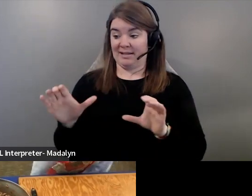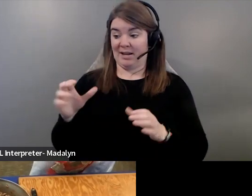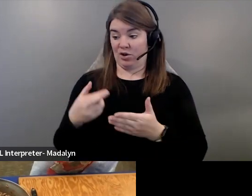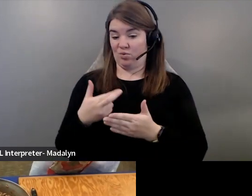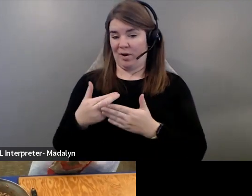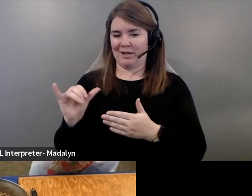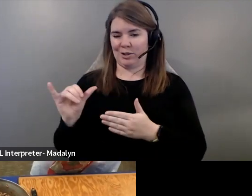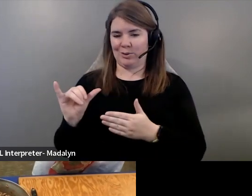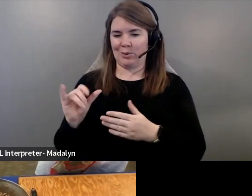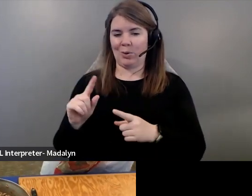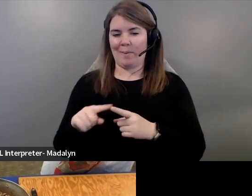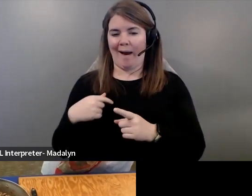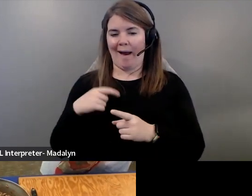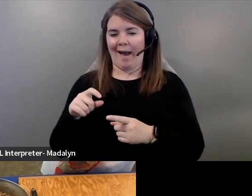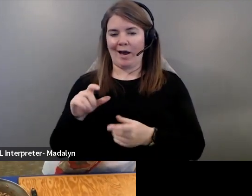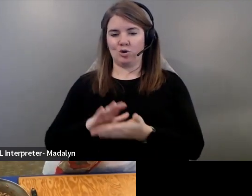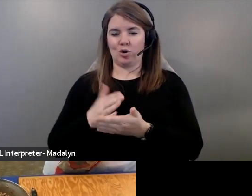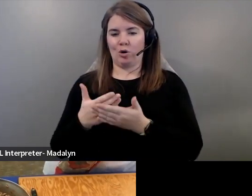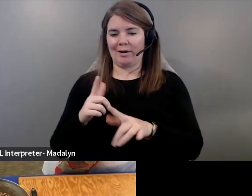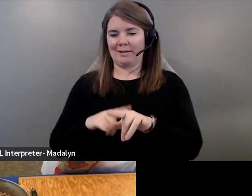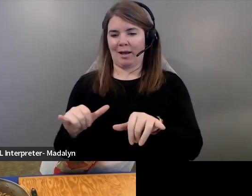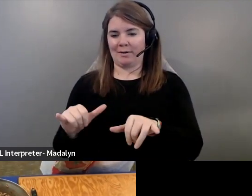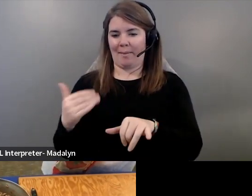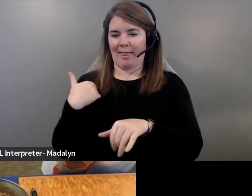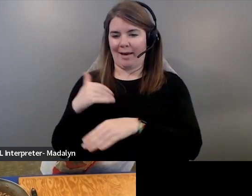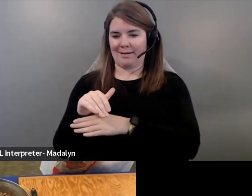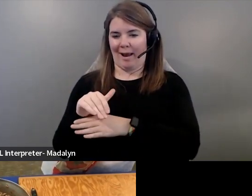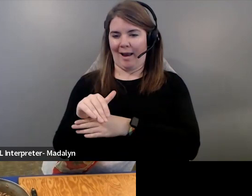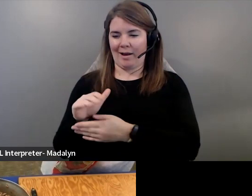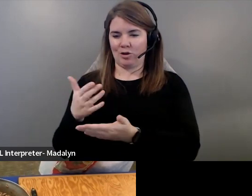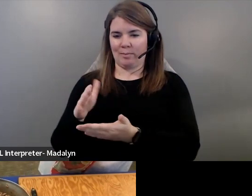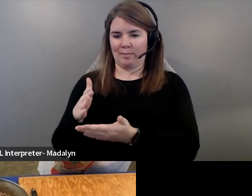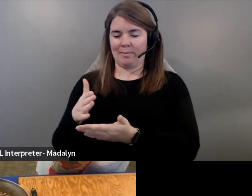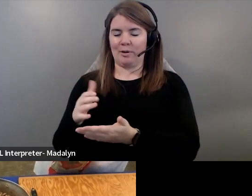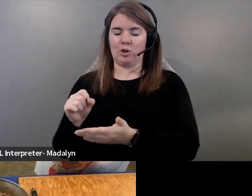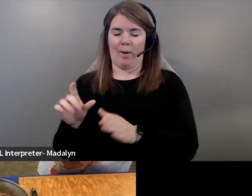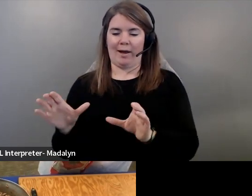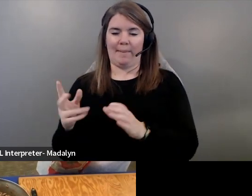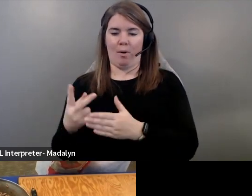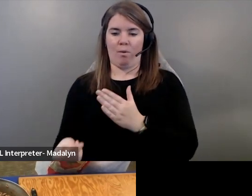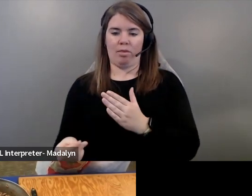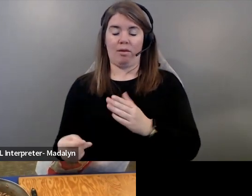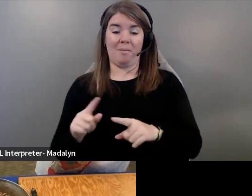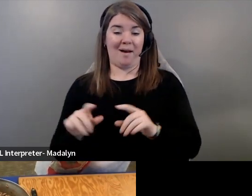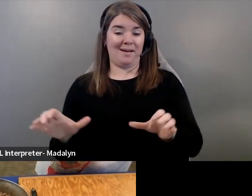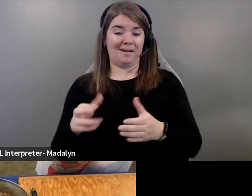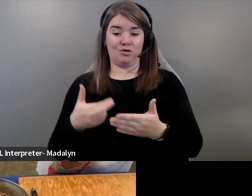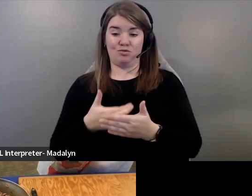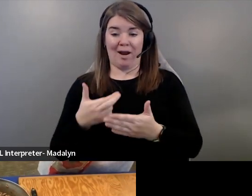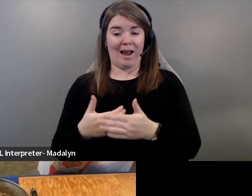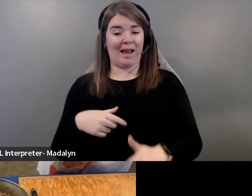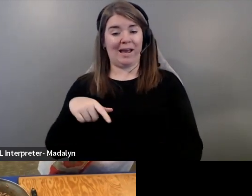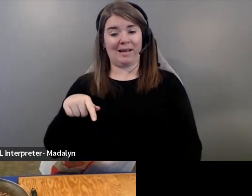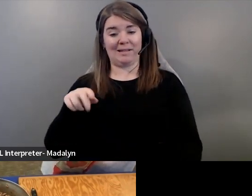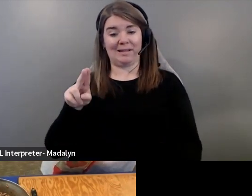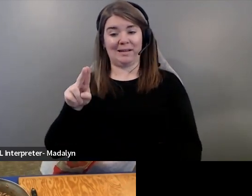but in this case, I had to cook them both at the same time last night to prep them. So I used both, but it does rice, it does quinoa,